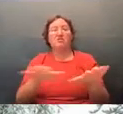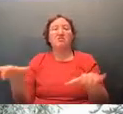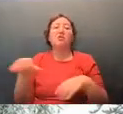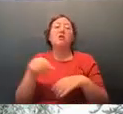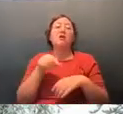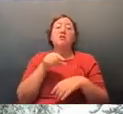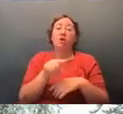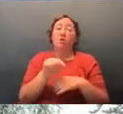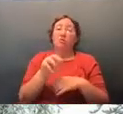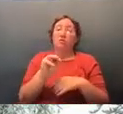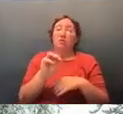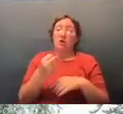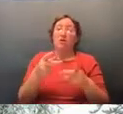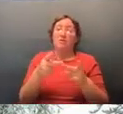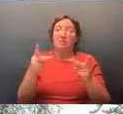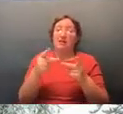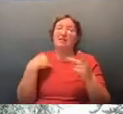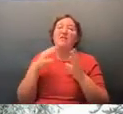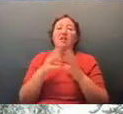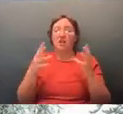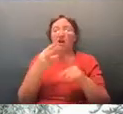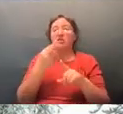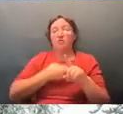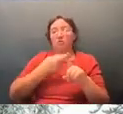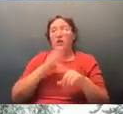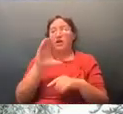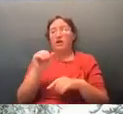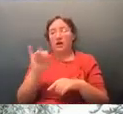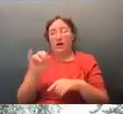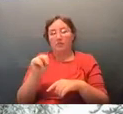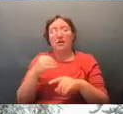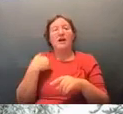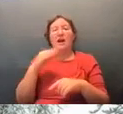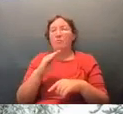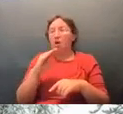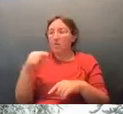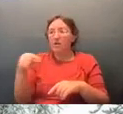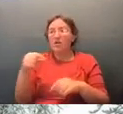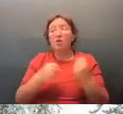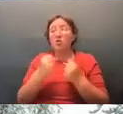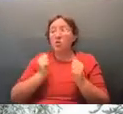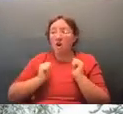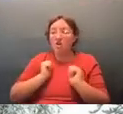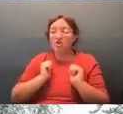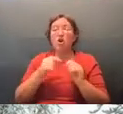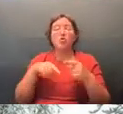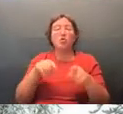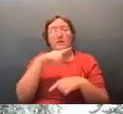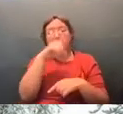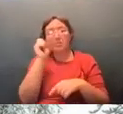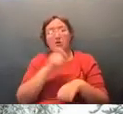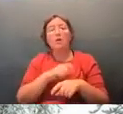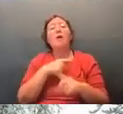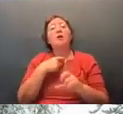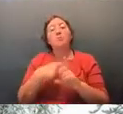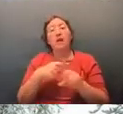has lots of cabins for rent. It houses barbecues and car shows in the summer, but it's also